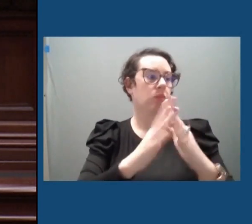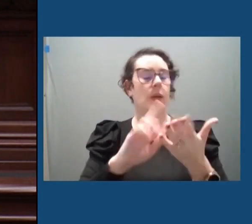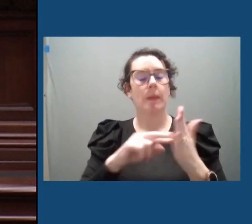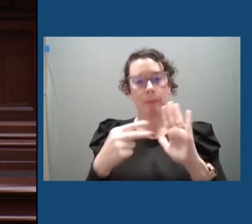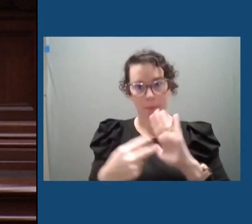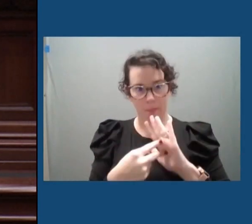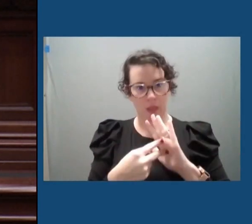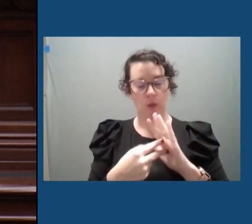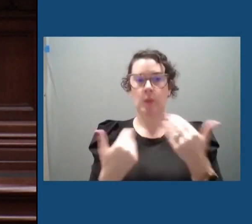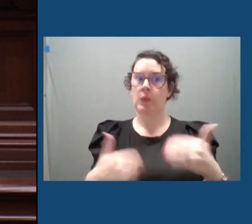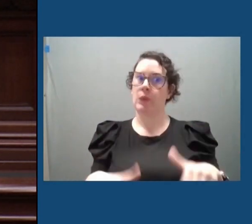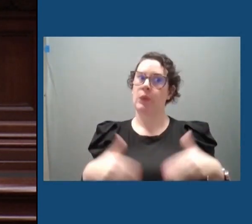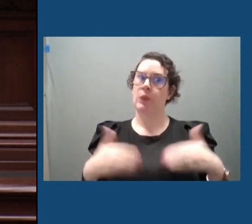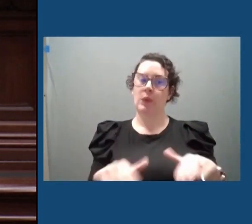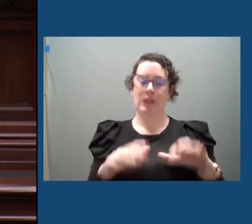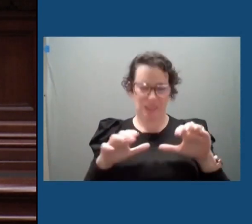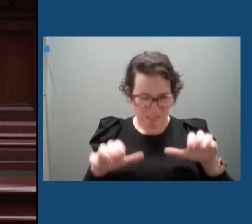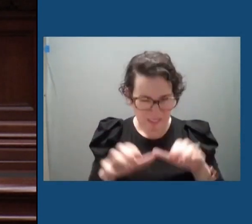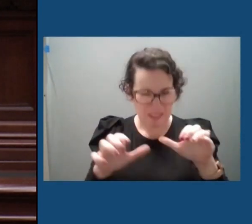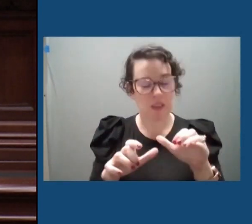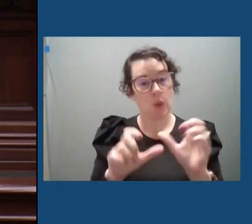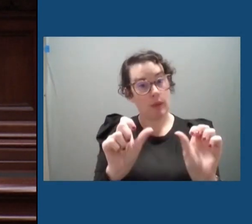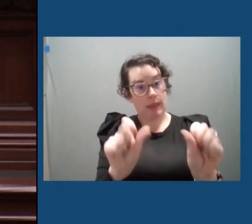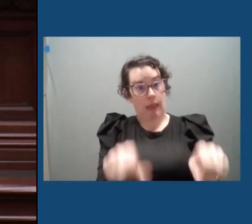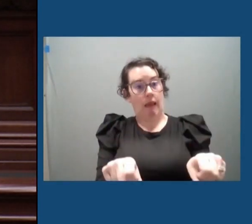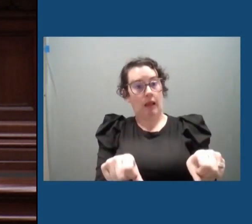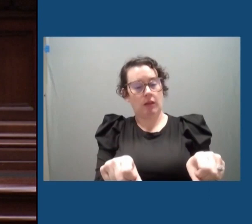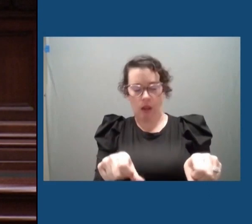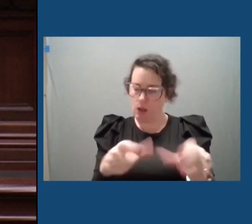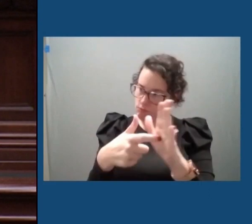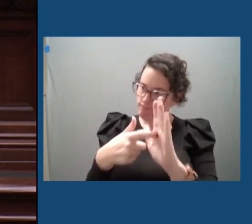now. Now, I remember last year,